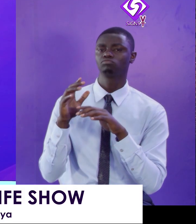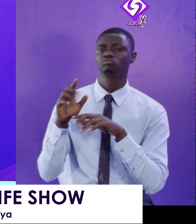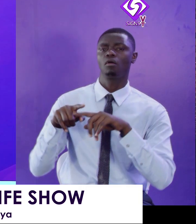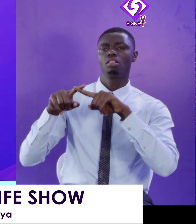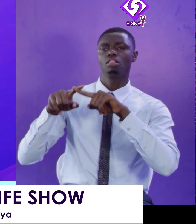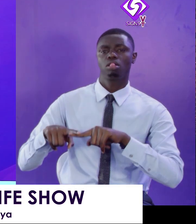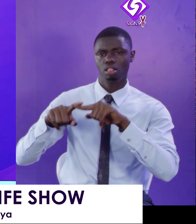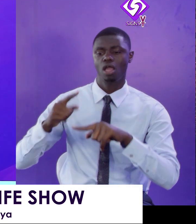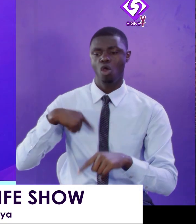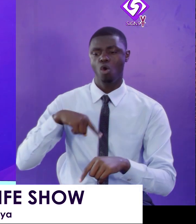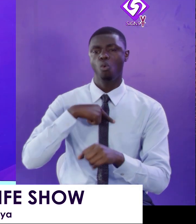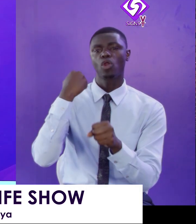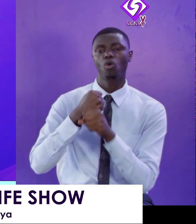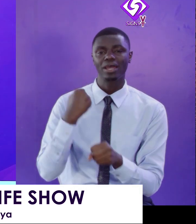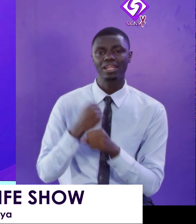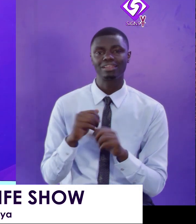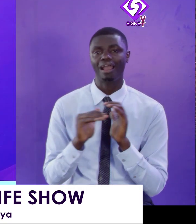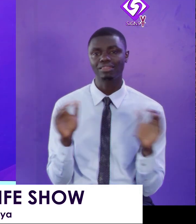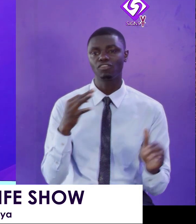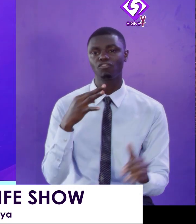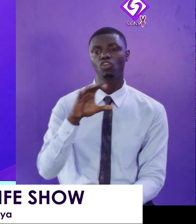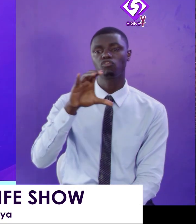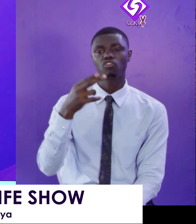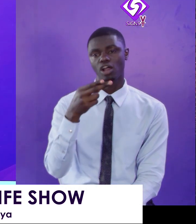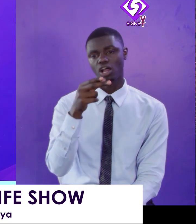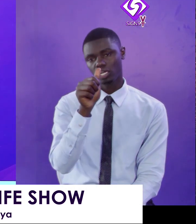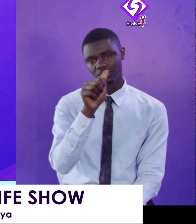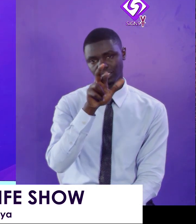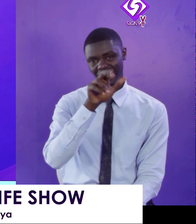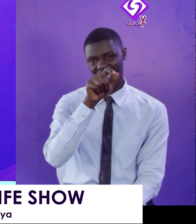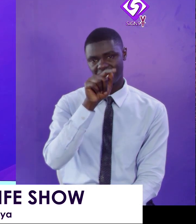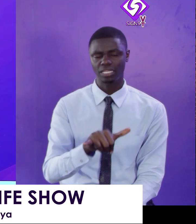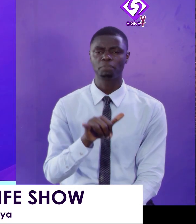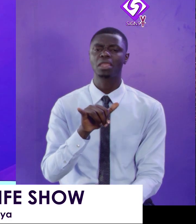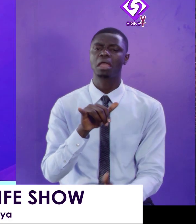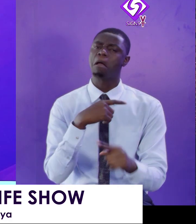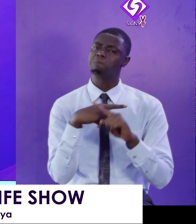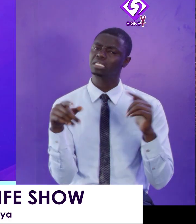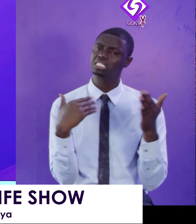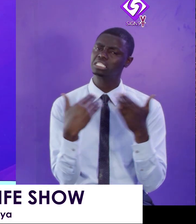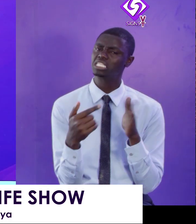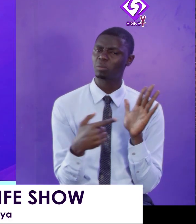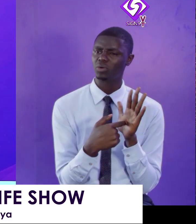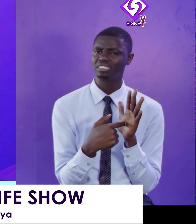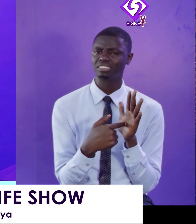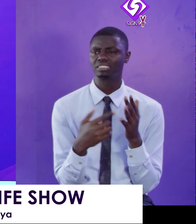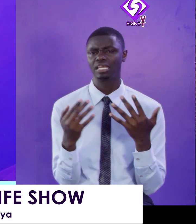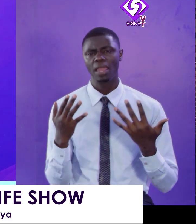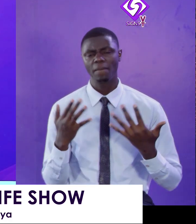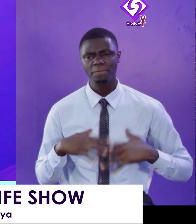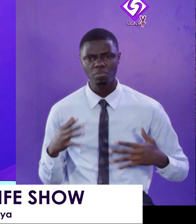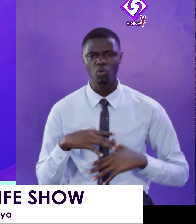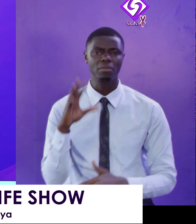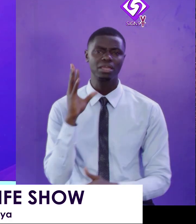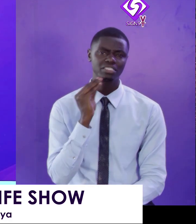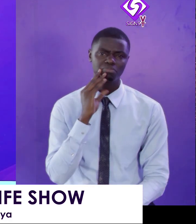a level of charity. That is okay. But it reaches a point where those who have gone through